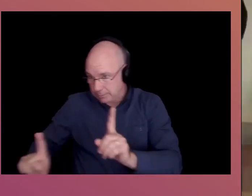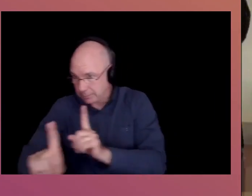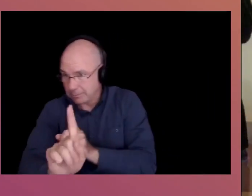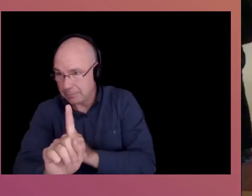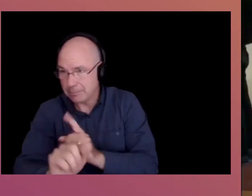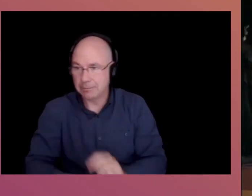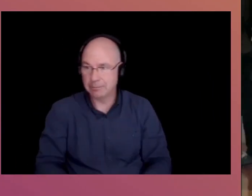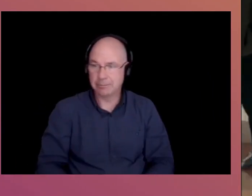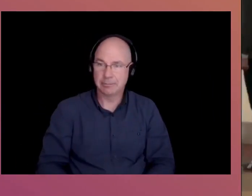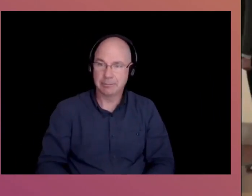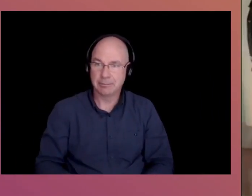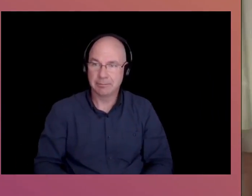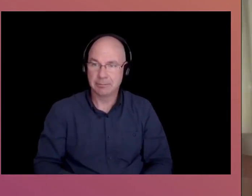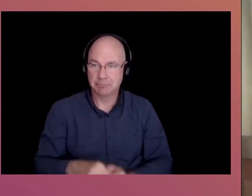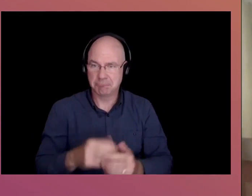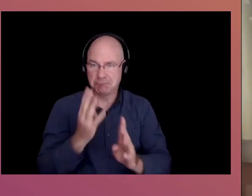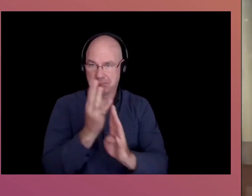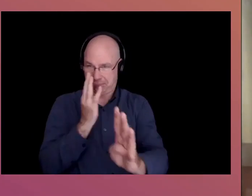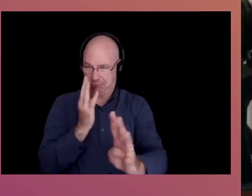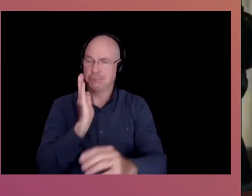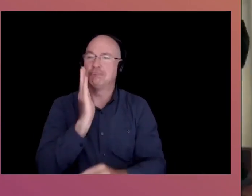We are going to wait in line.